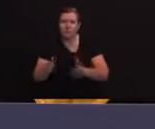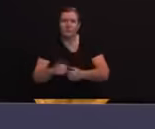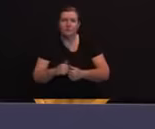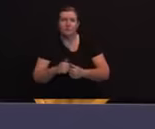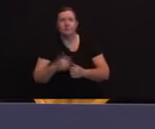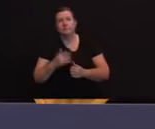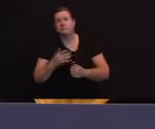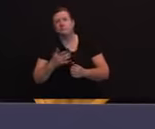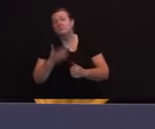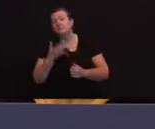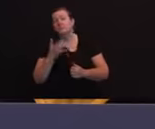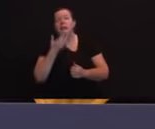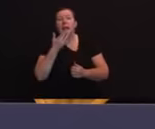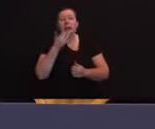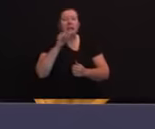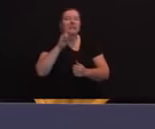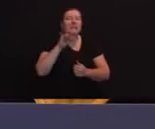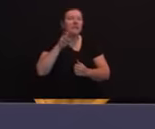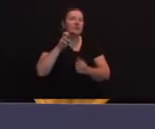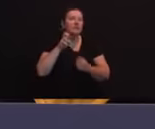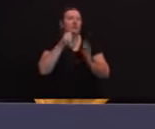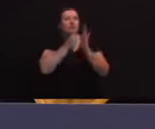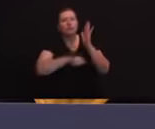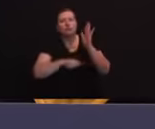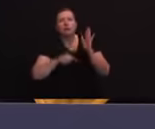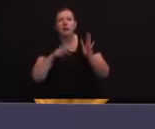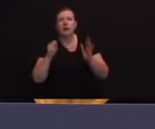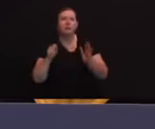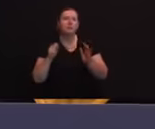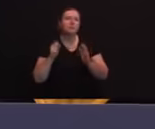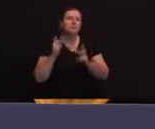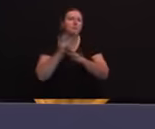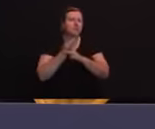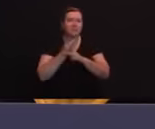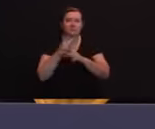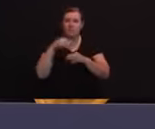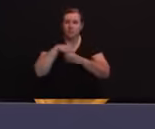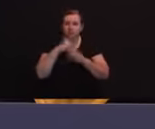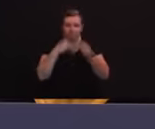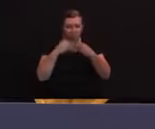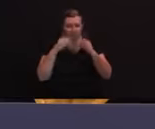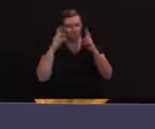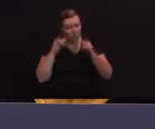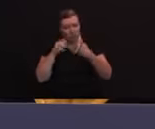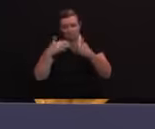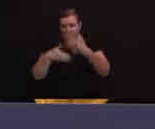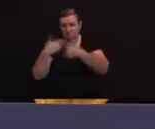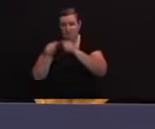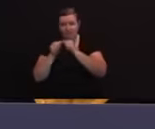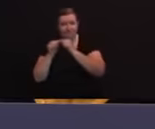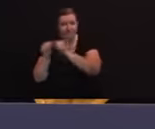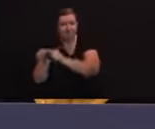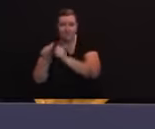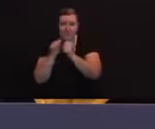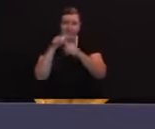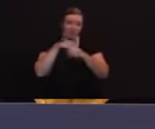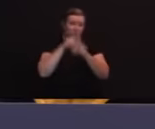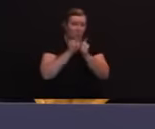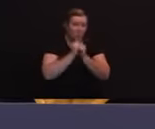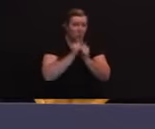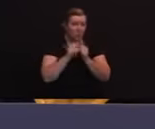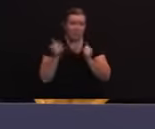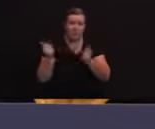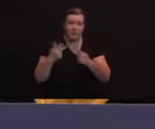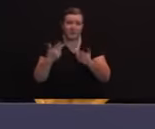hope the heck we keep indoor dining, please God. I hope we can keep indoor sports. But those are challenges, right? It all depends on